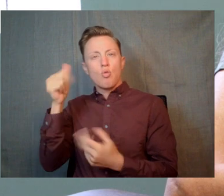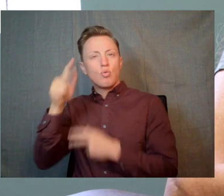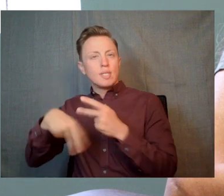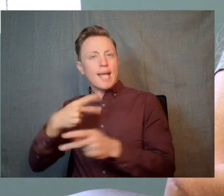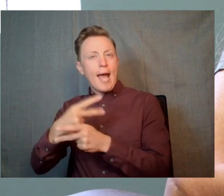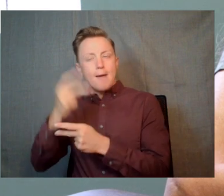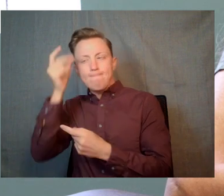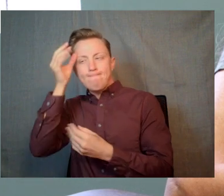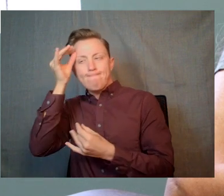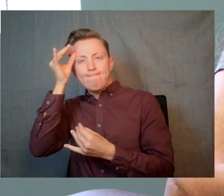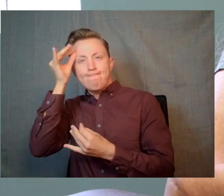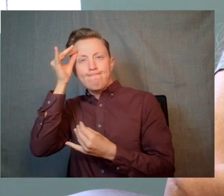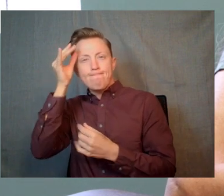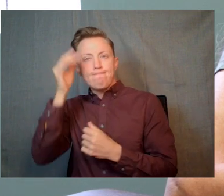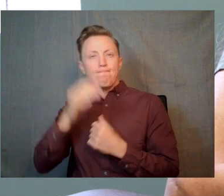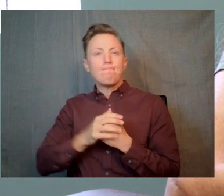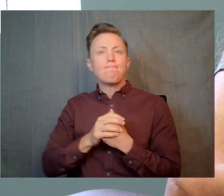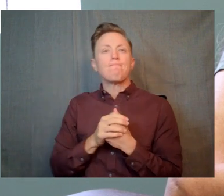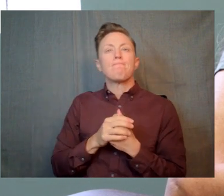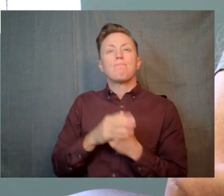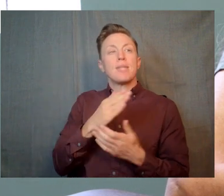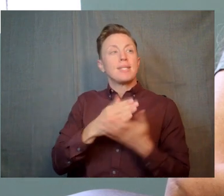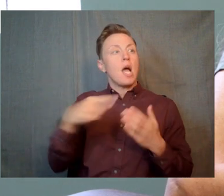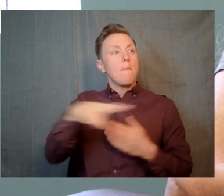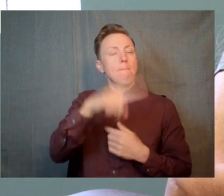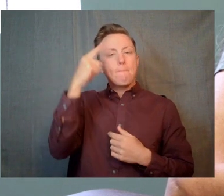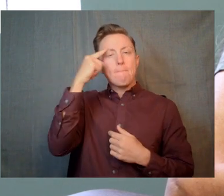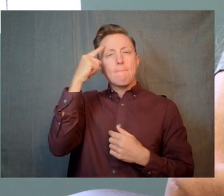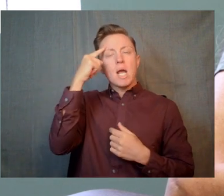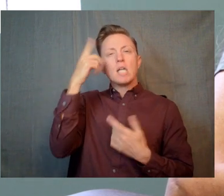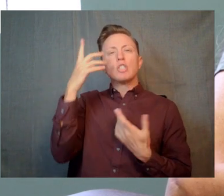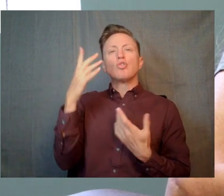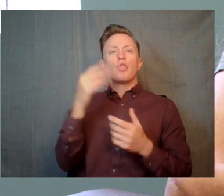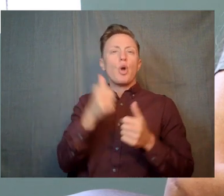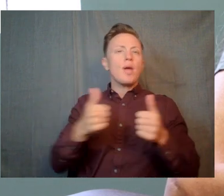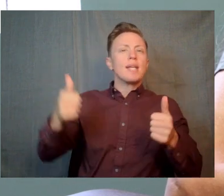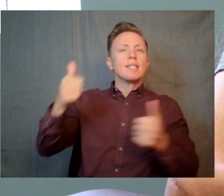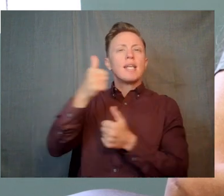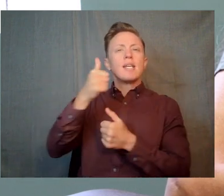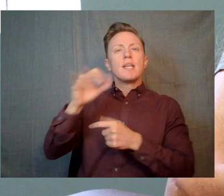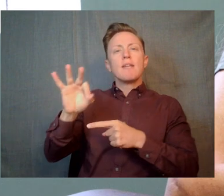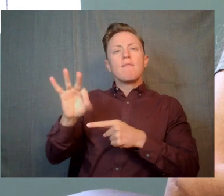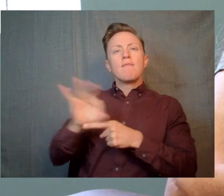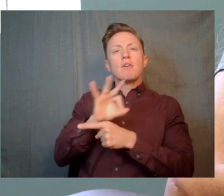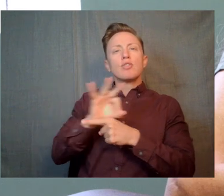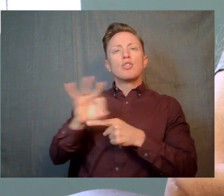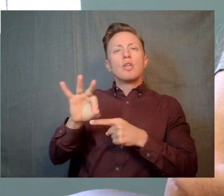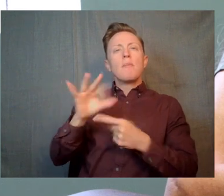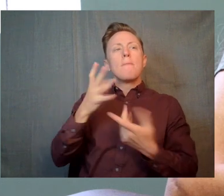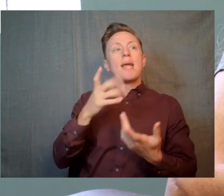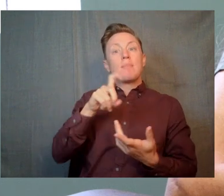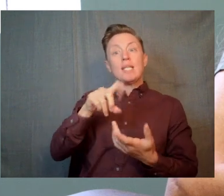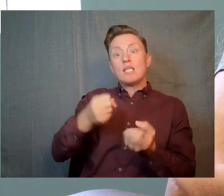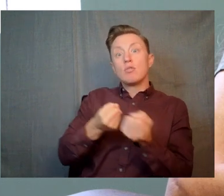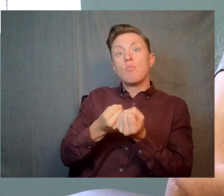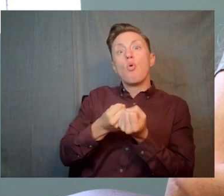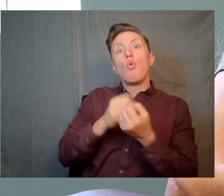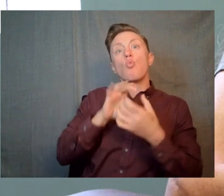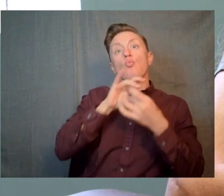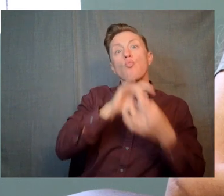have disabilities that affect their executive functioning and could use help with